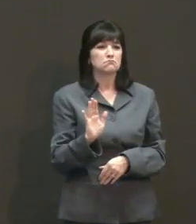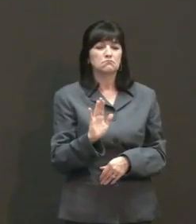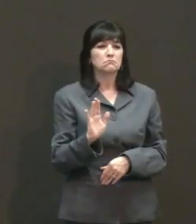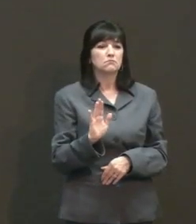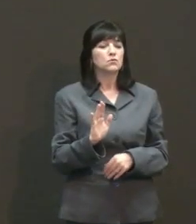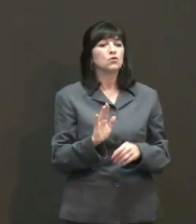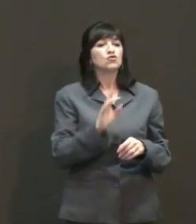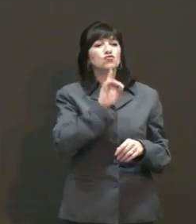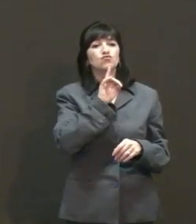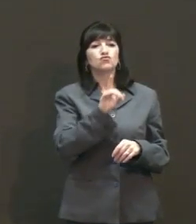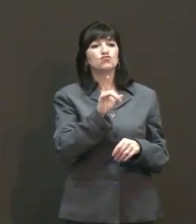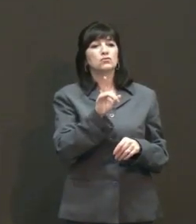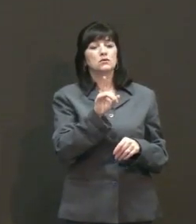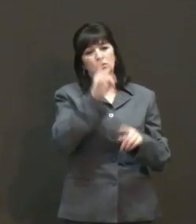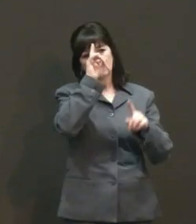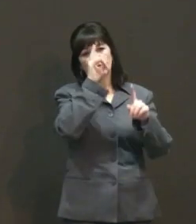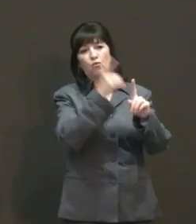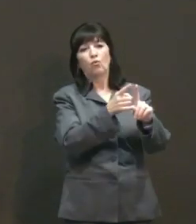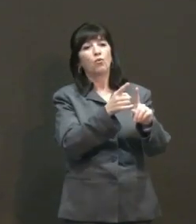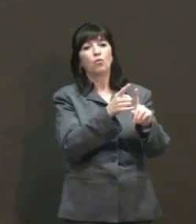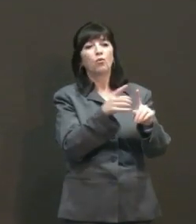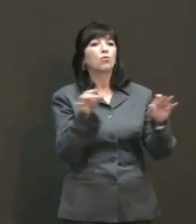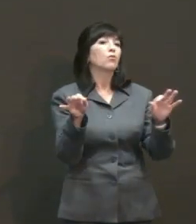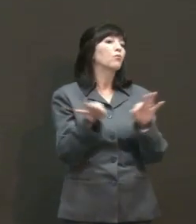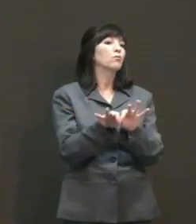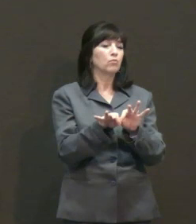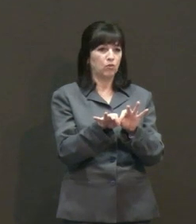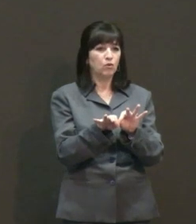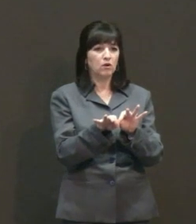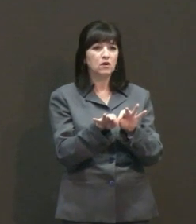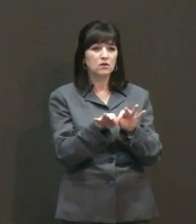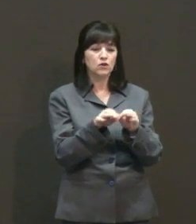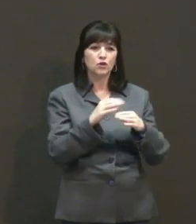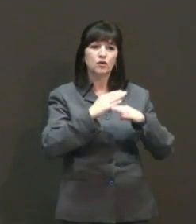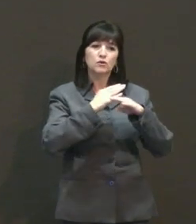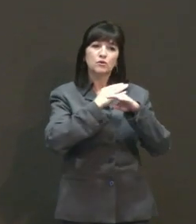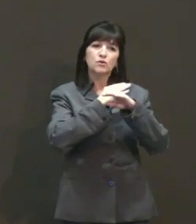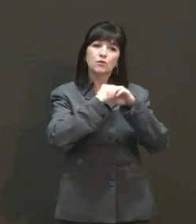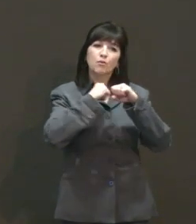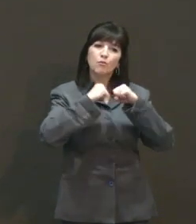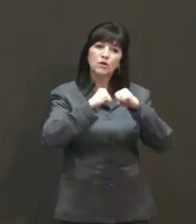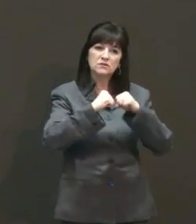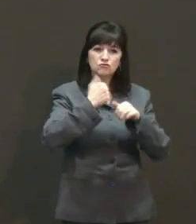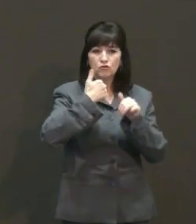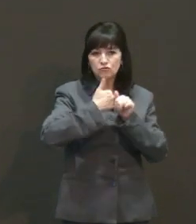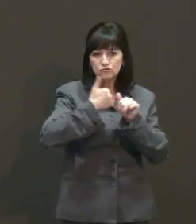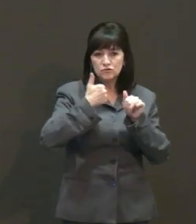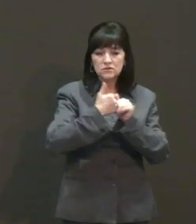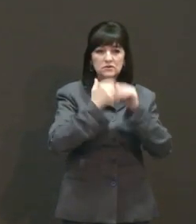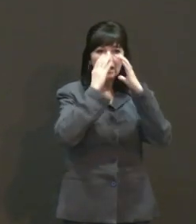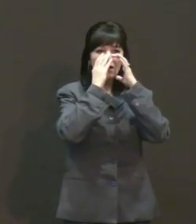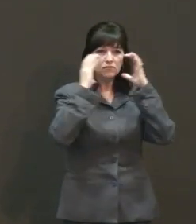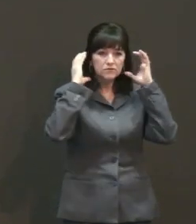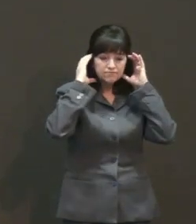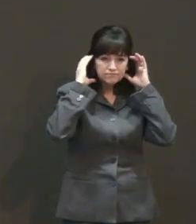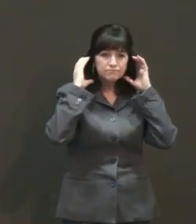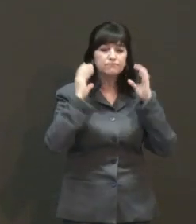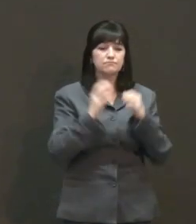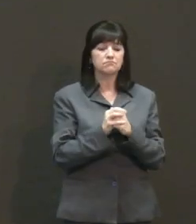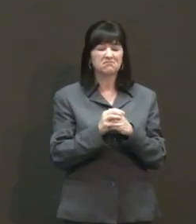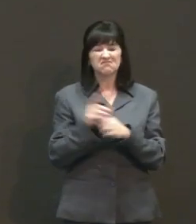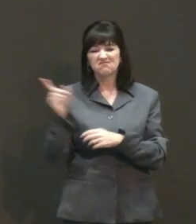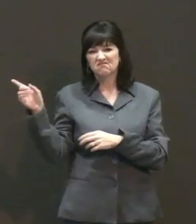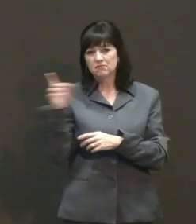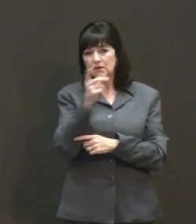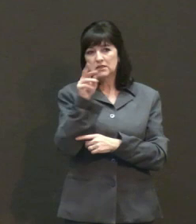about protecting others from infection that you might have, as opposed to the other way around. Dr. Rattay